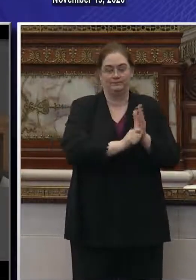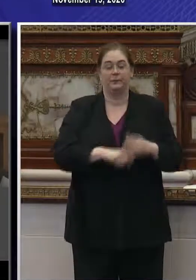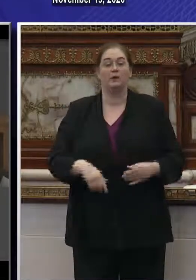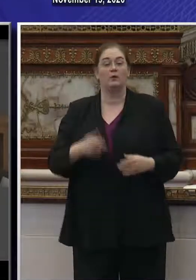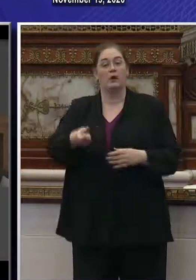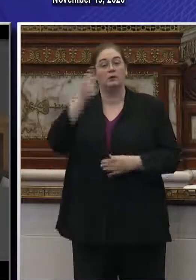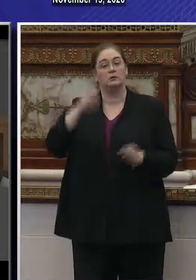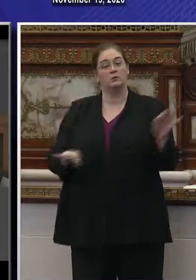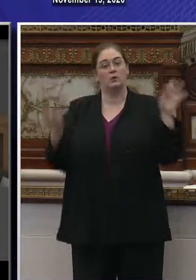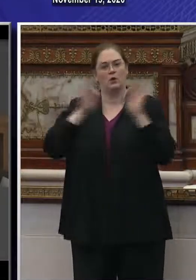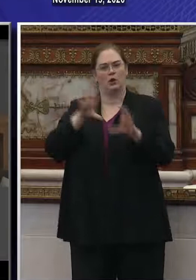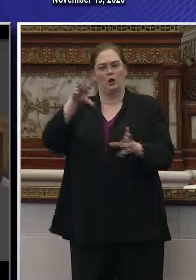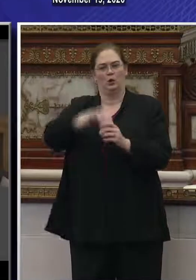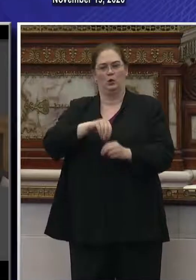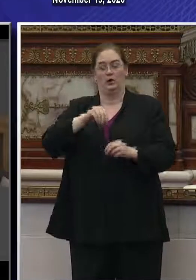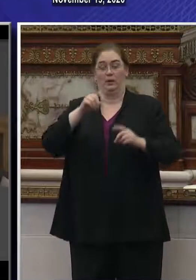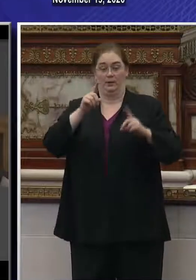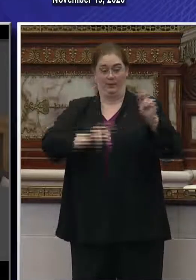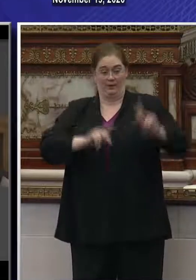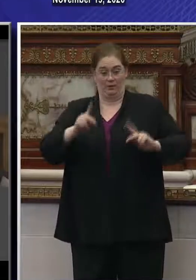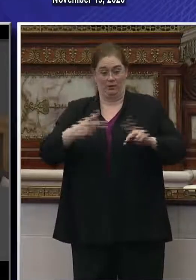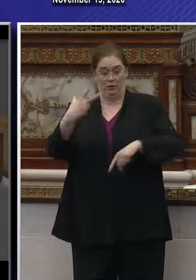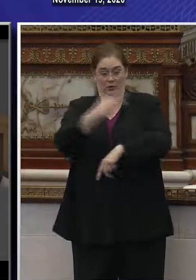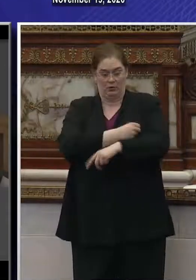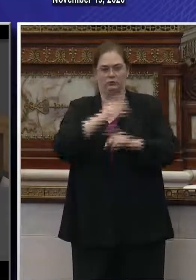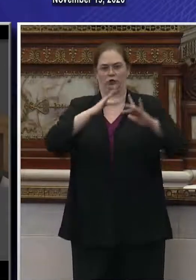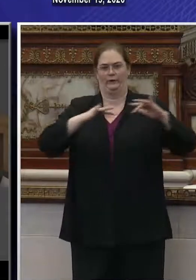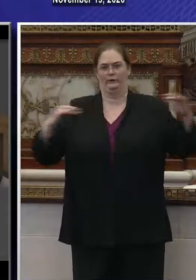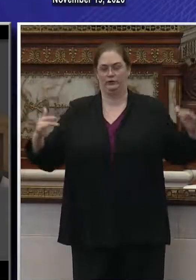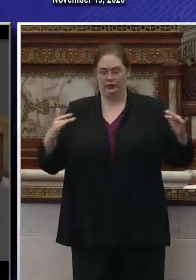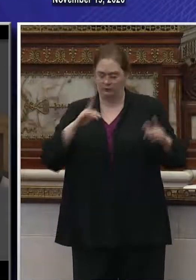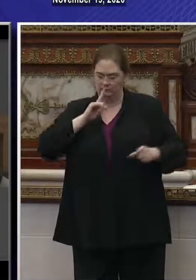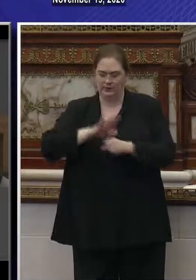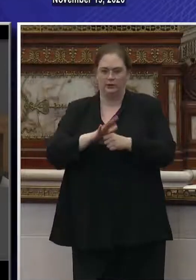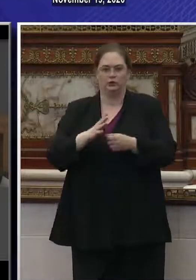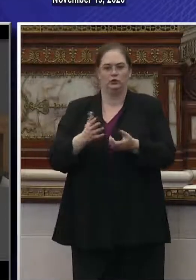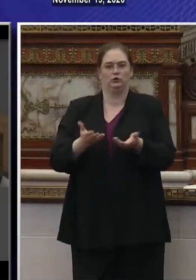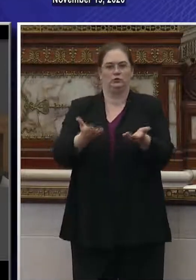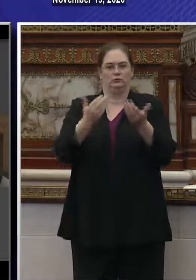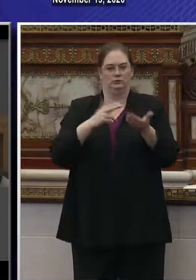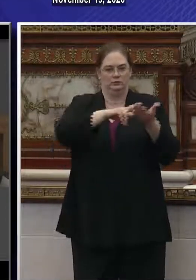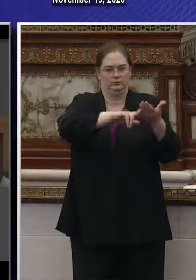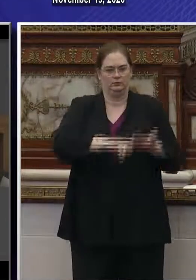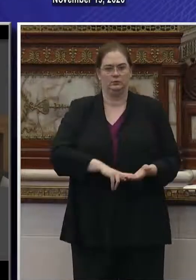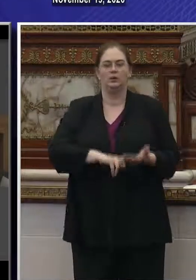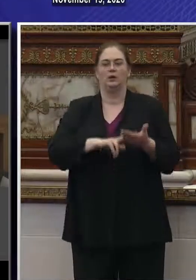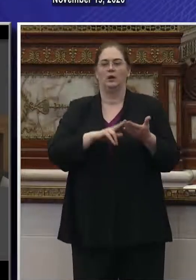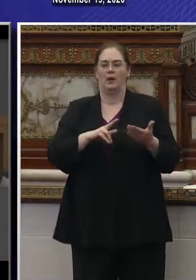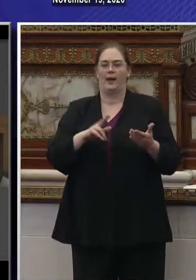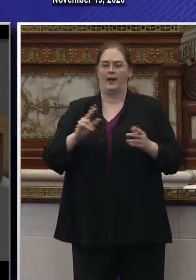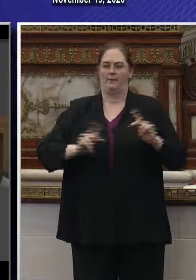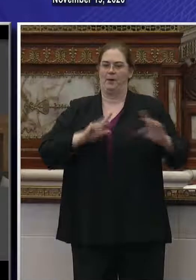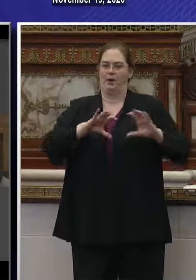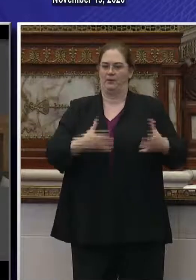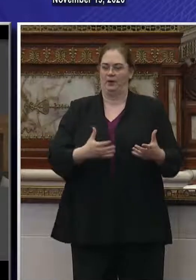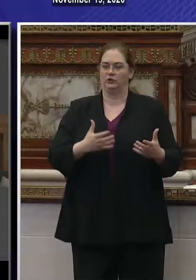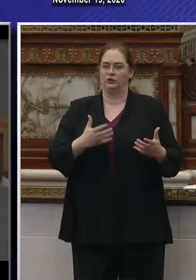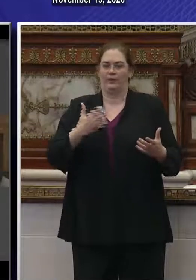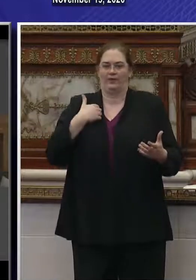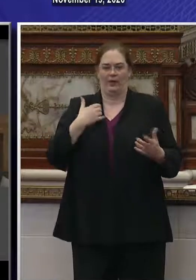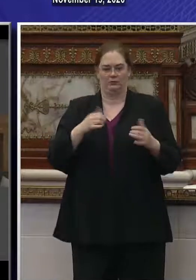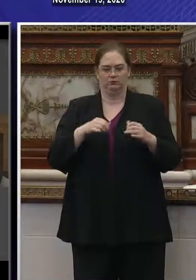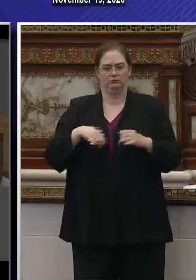importance of including a diverse population in our clinical trials and are committed to enrolling a population in our trial